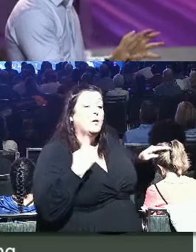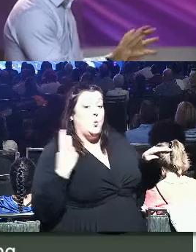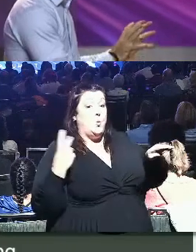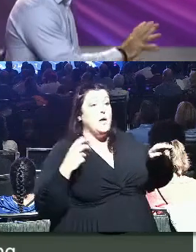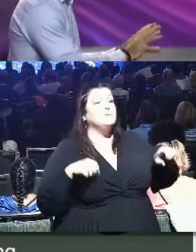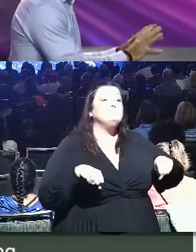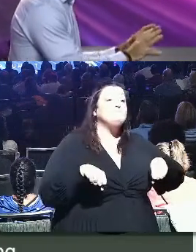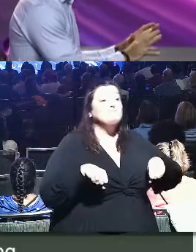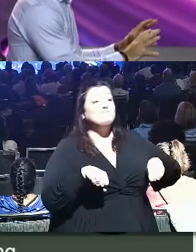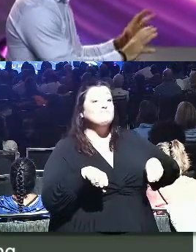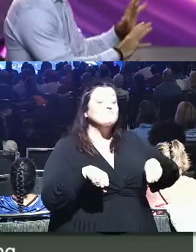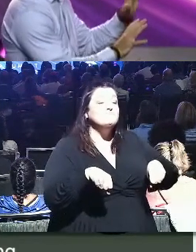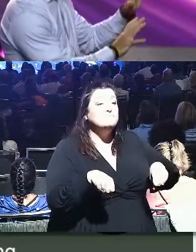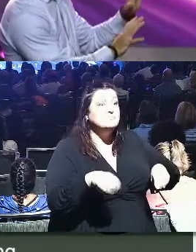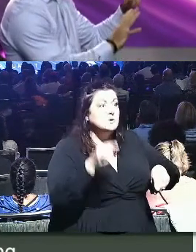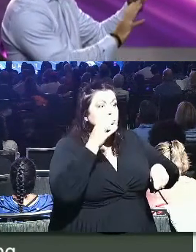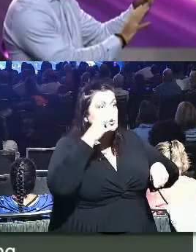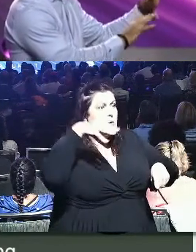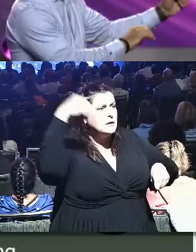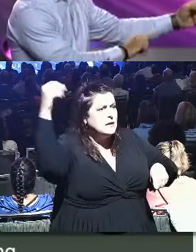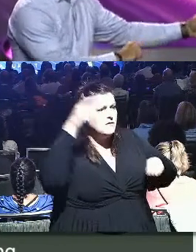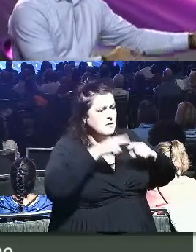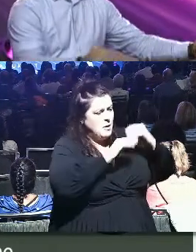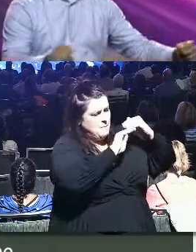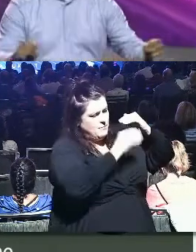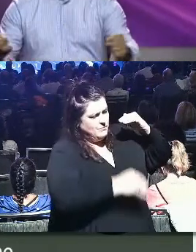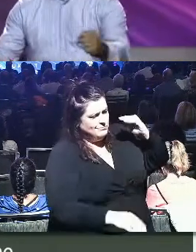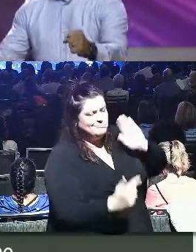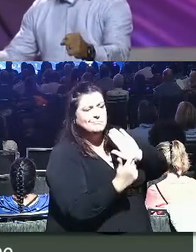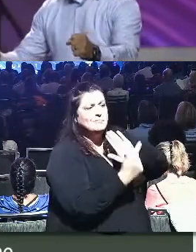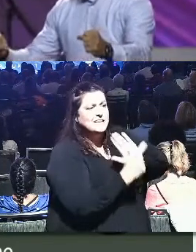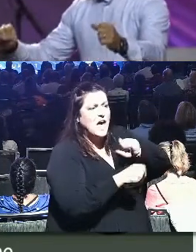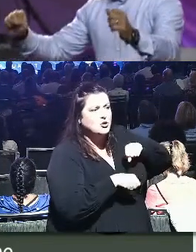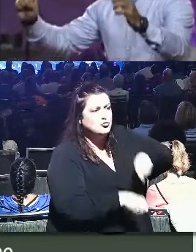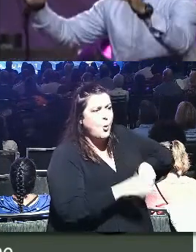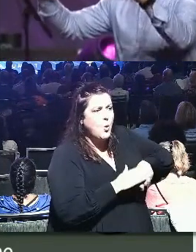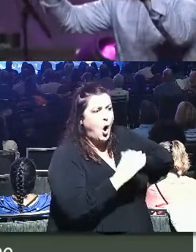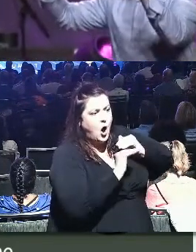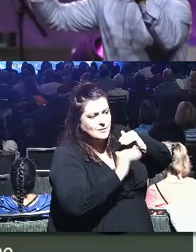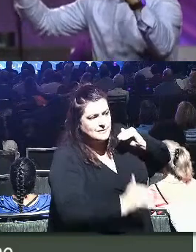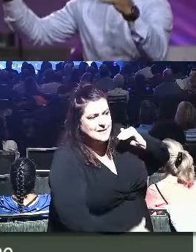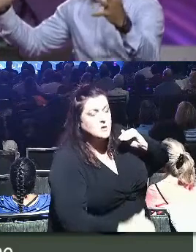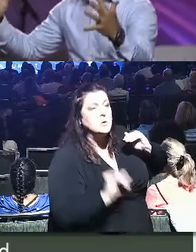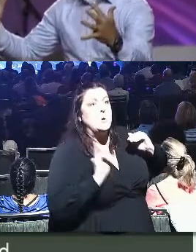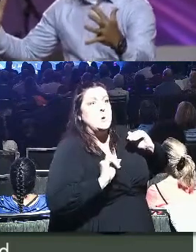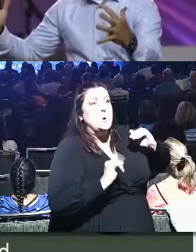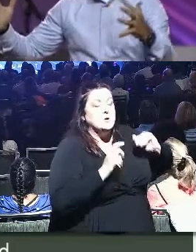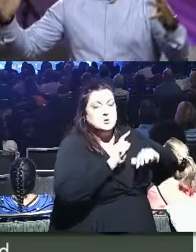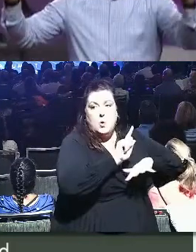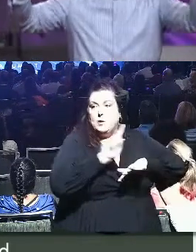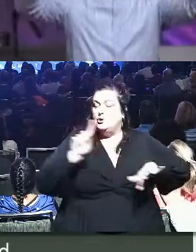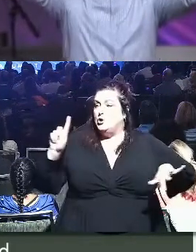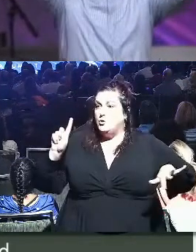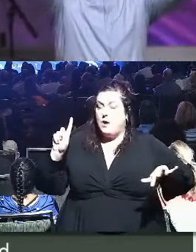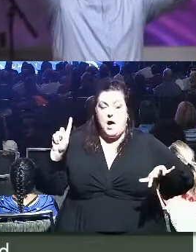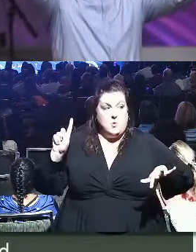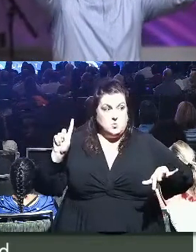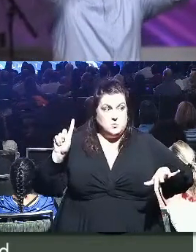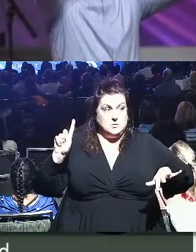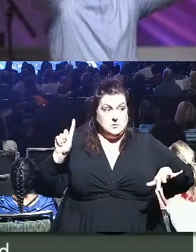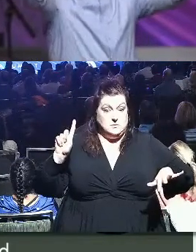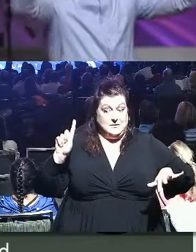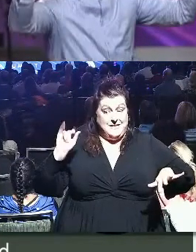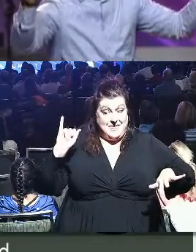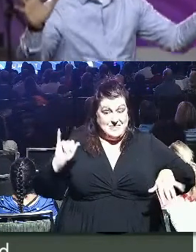We were about to walk out the door, but the escalator said no strollers. We turned around, and under that deeply holy ground, under the red hue